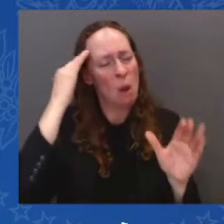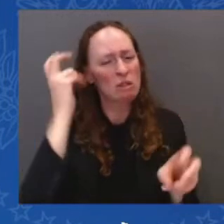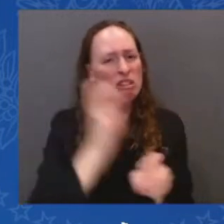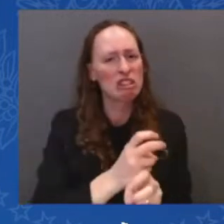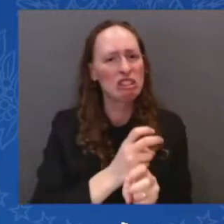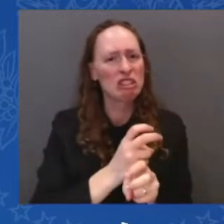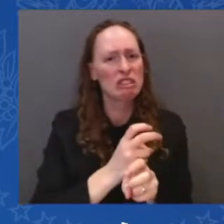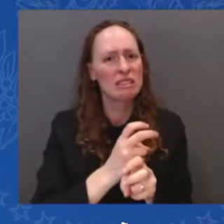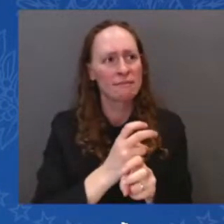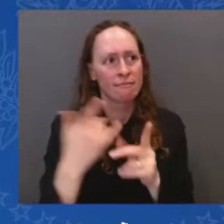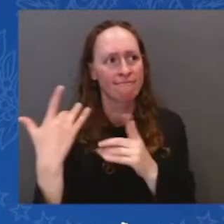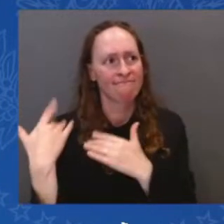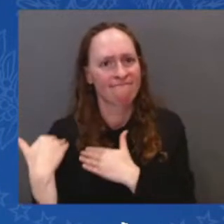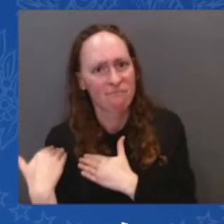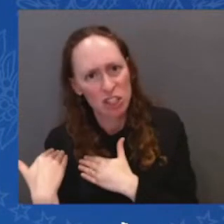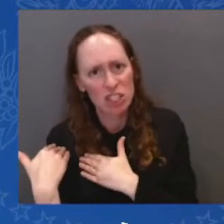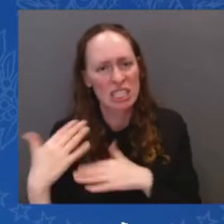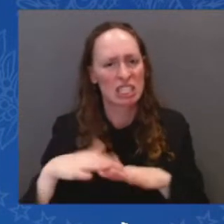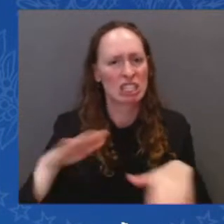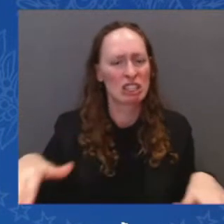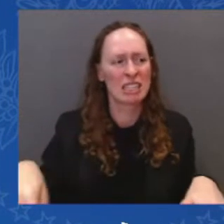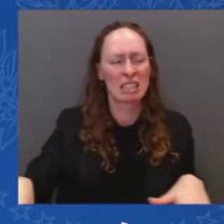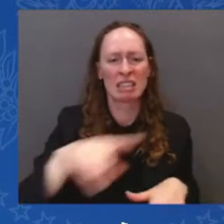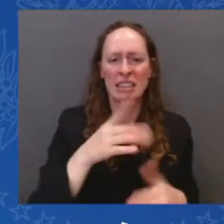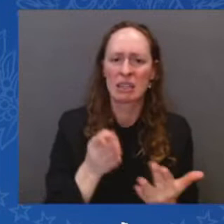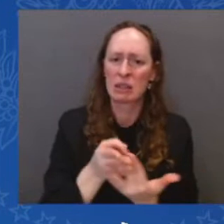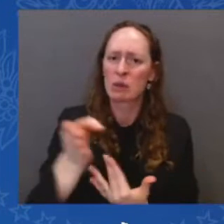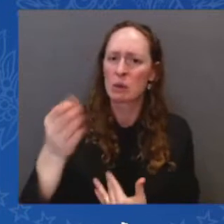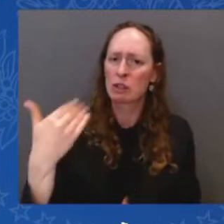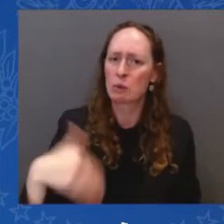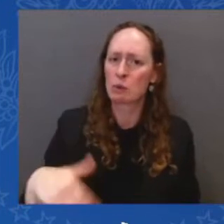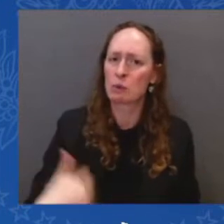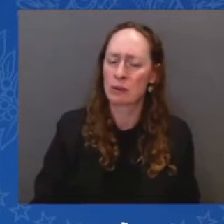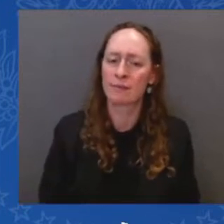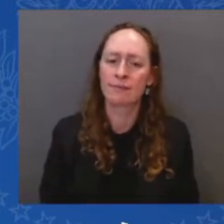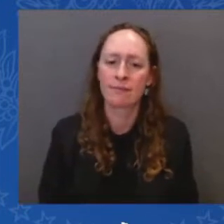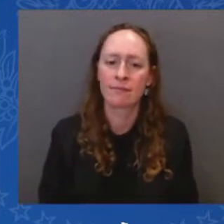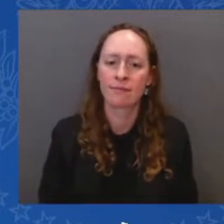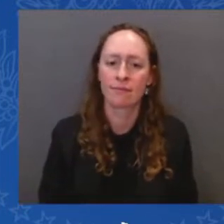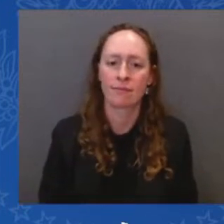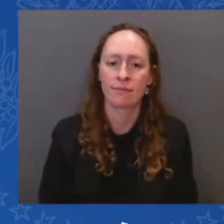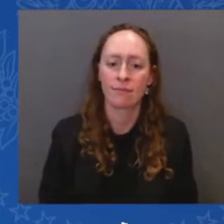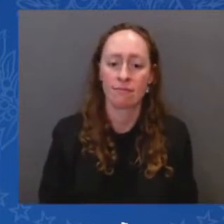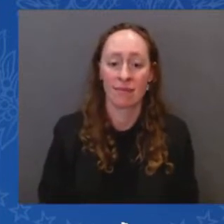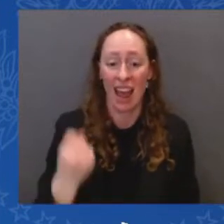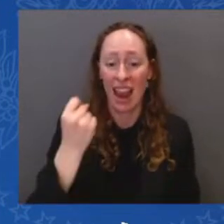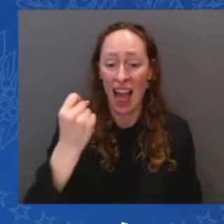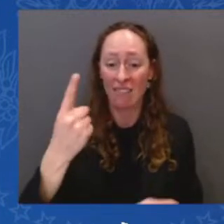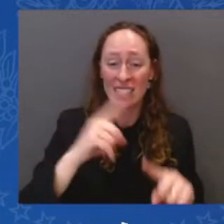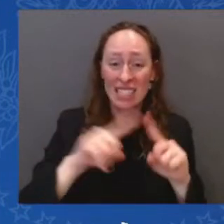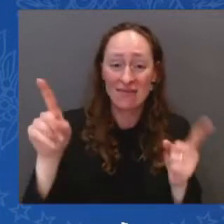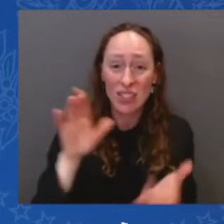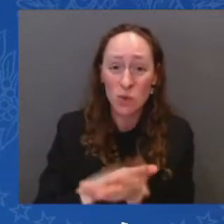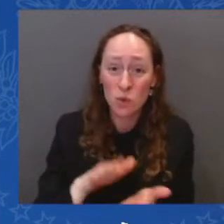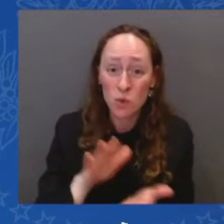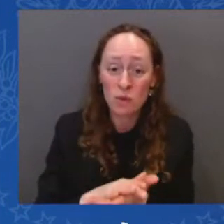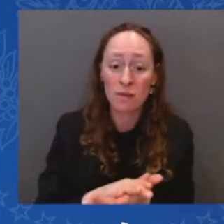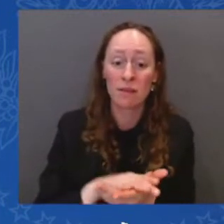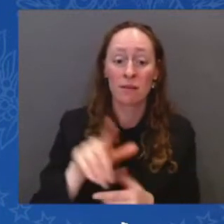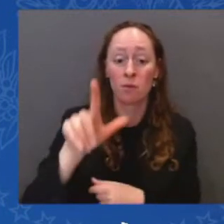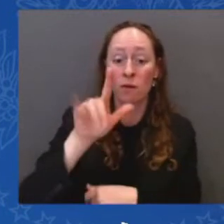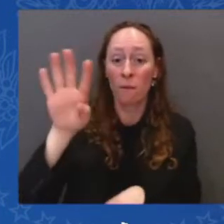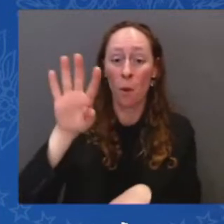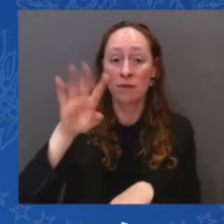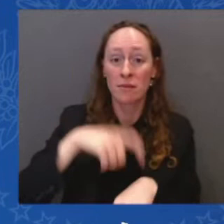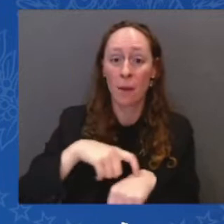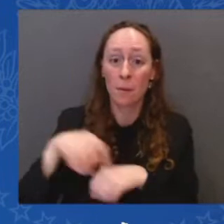children. You attended 11 different schools and 24 moves. Mary, you